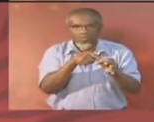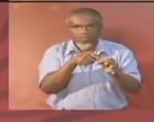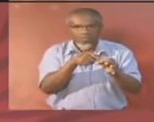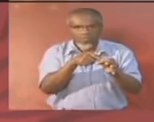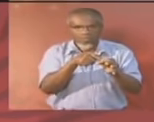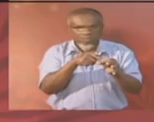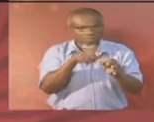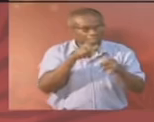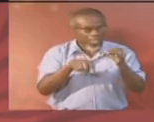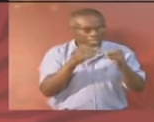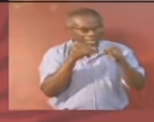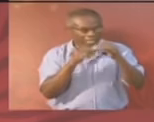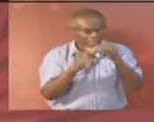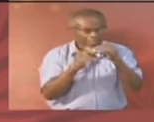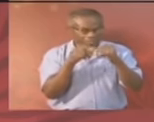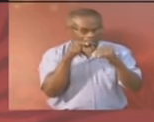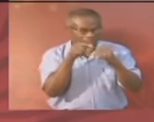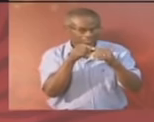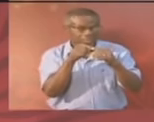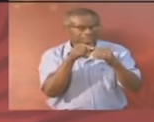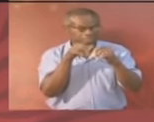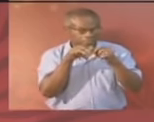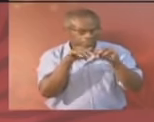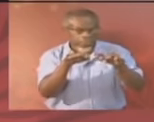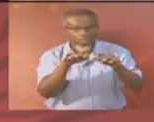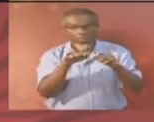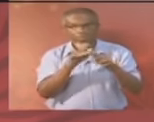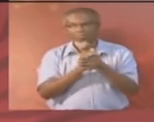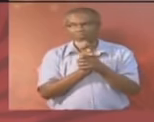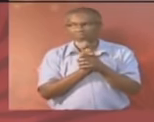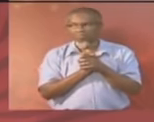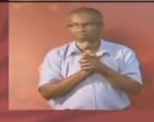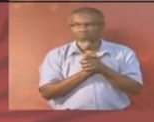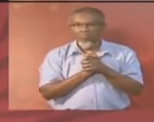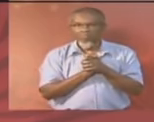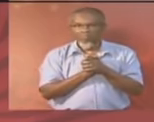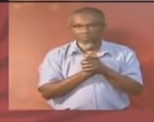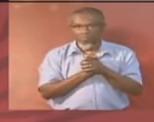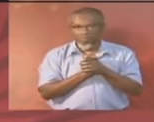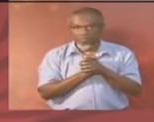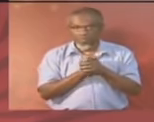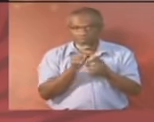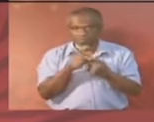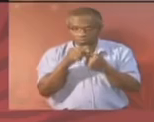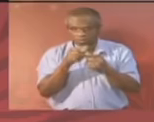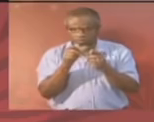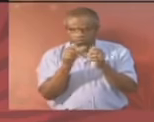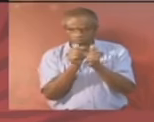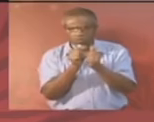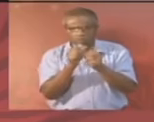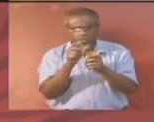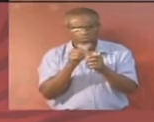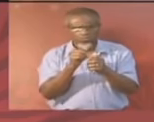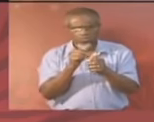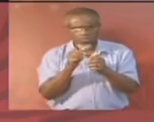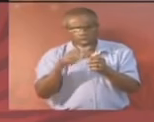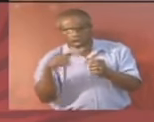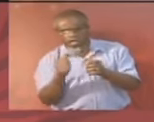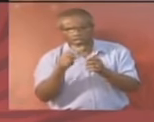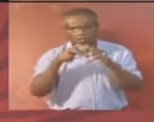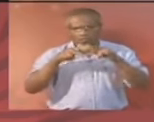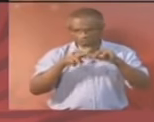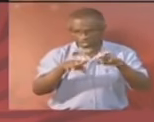by antibodies produced in response to infections with non-P1 viruses, which seems to explain